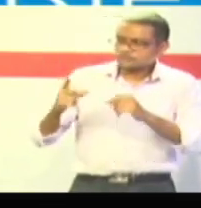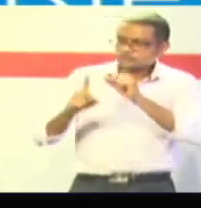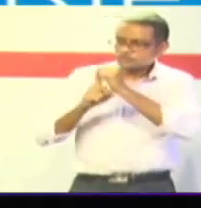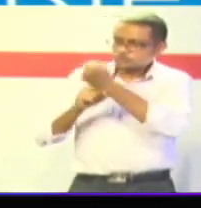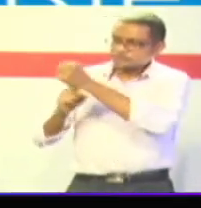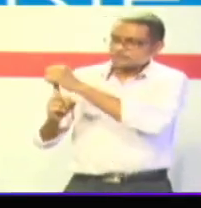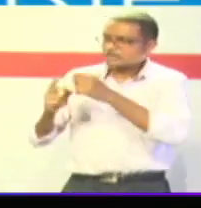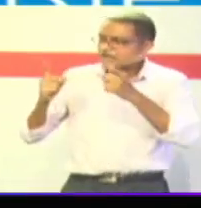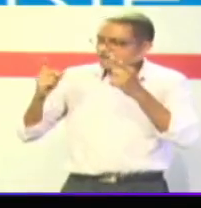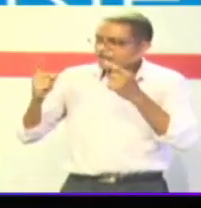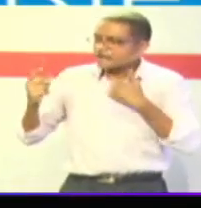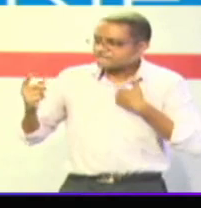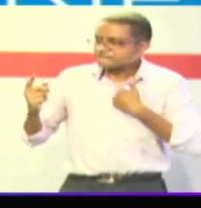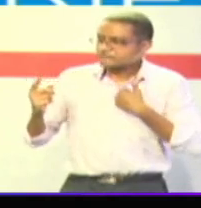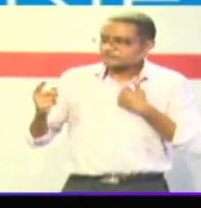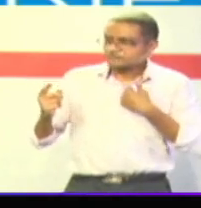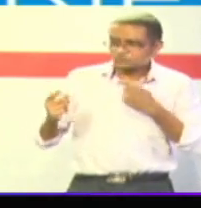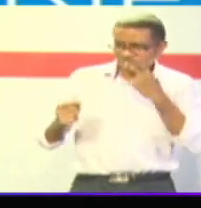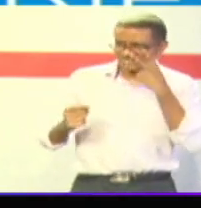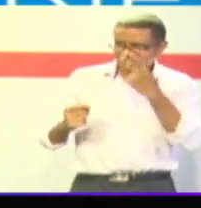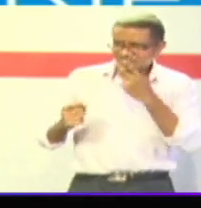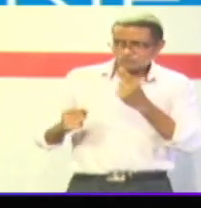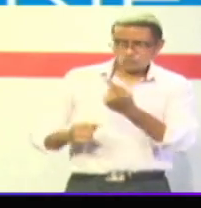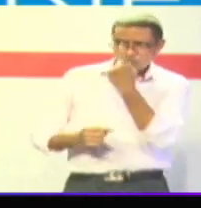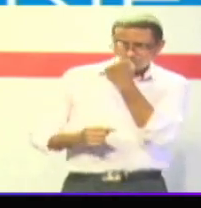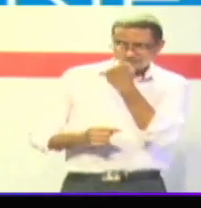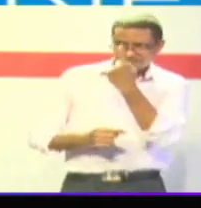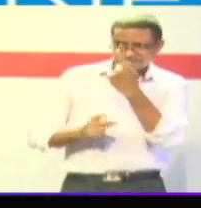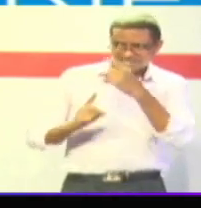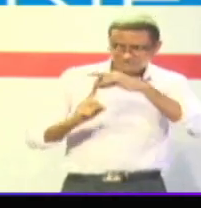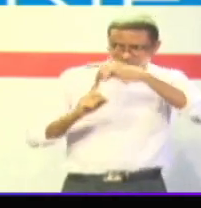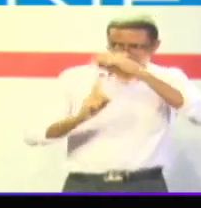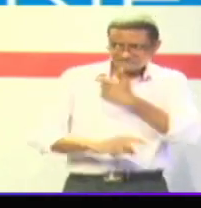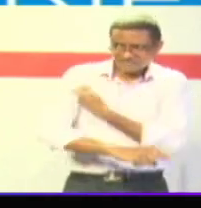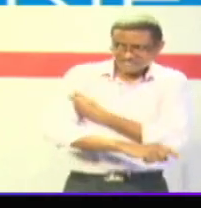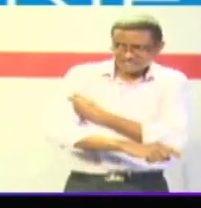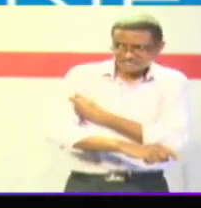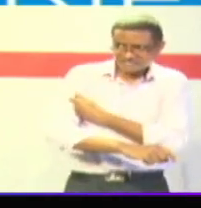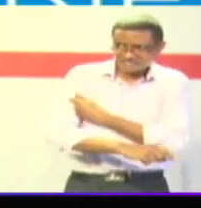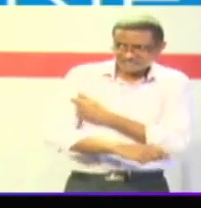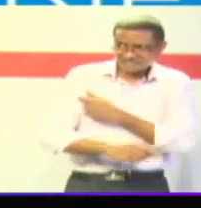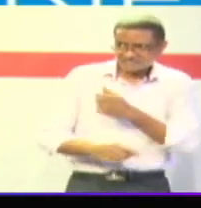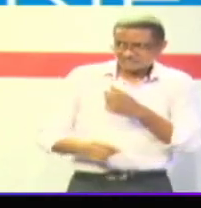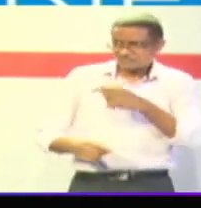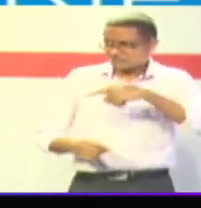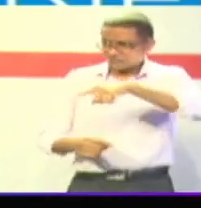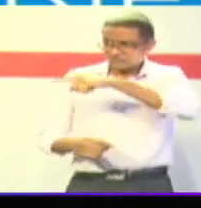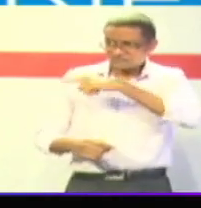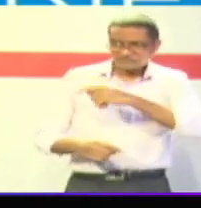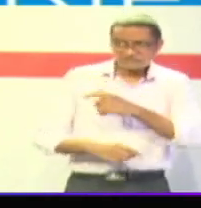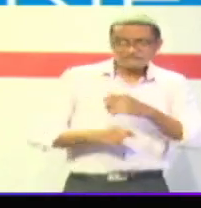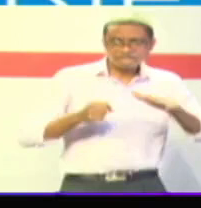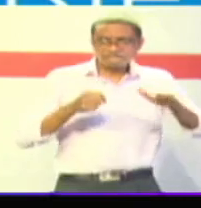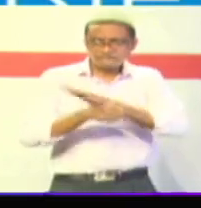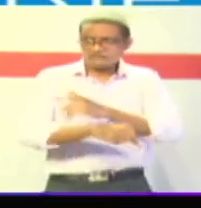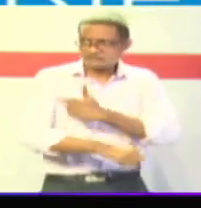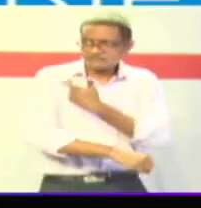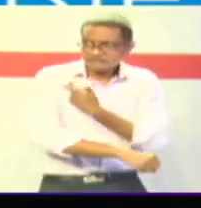we seeing it with one particular vaccine? In other words, are more people who are fully vaccinated with